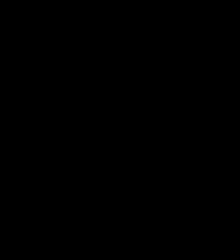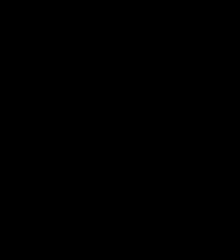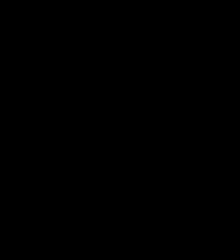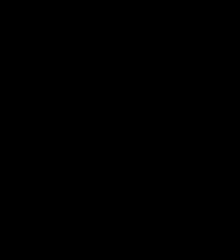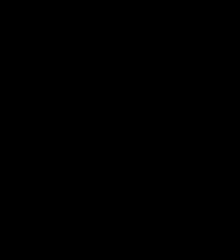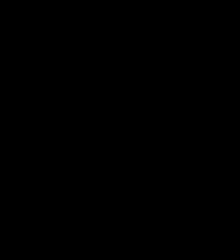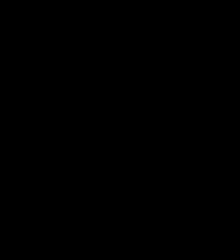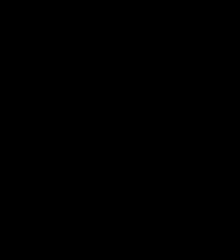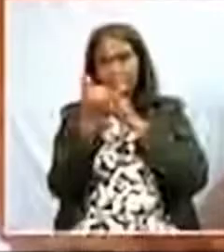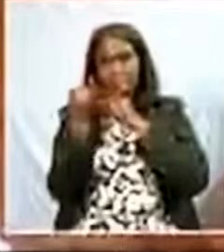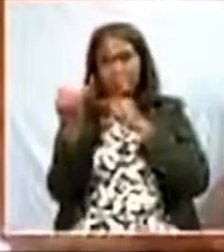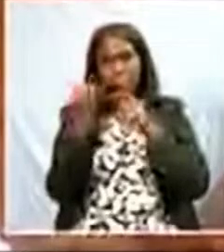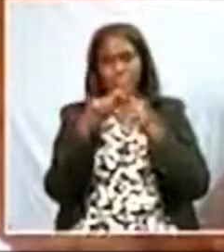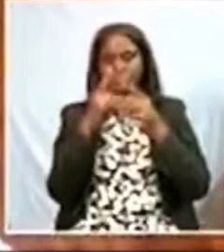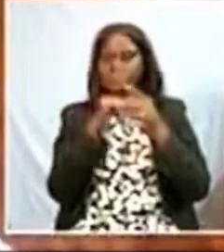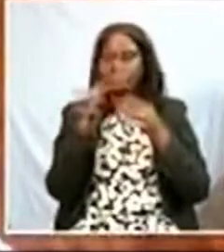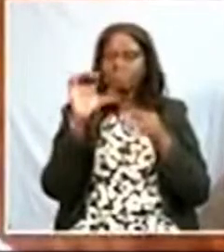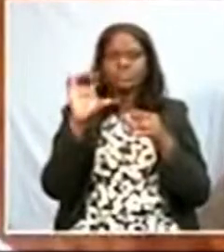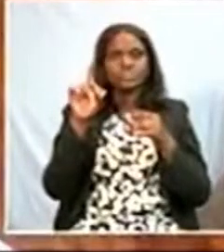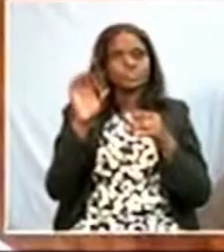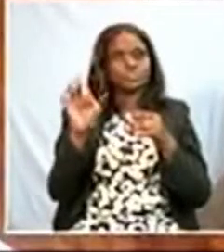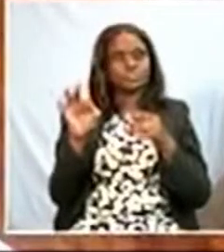Other issues, but not CDF.